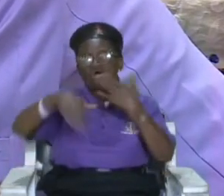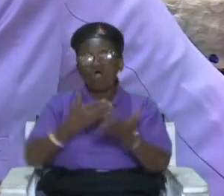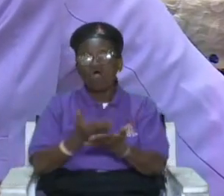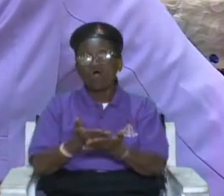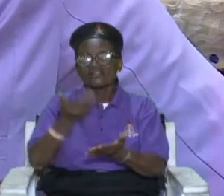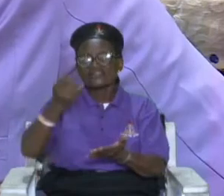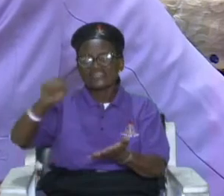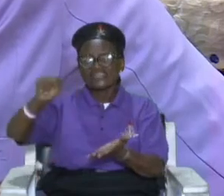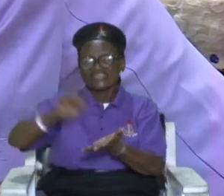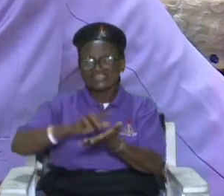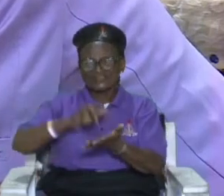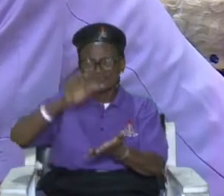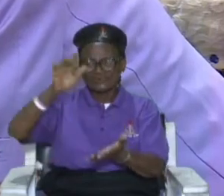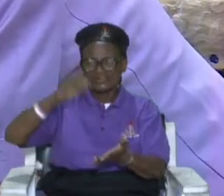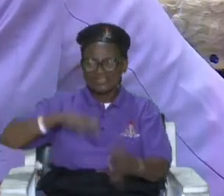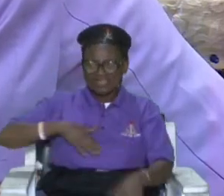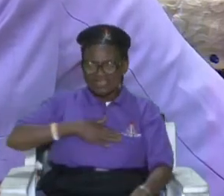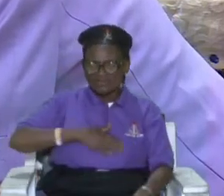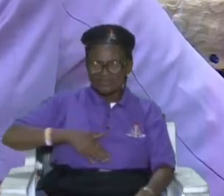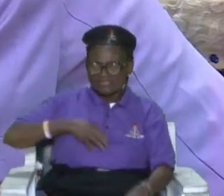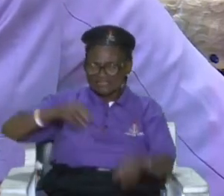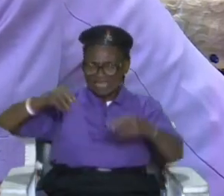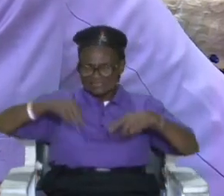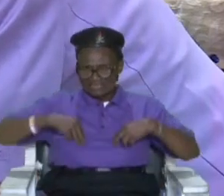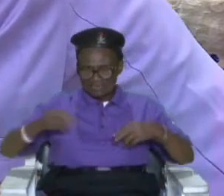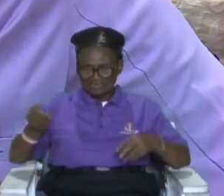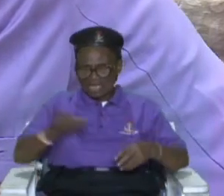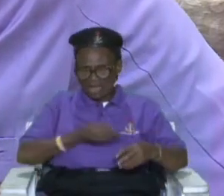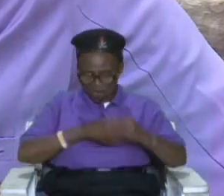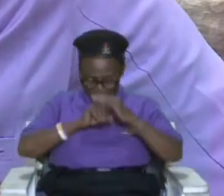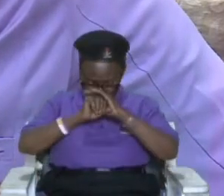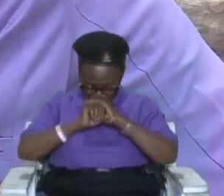Please accept our worship in Jesus' name.